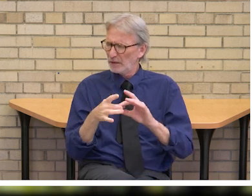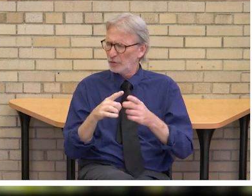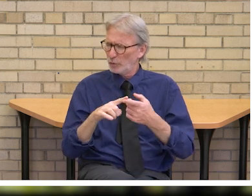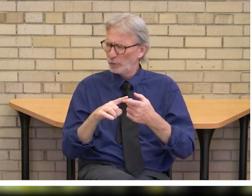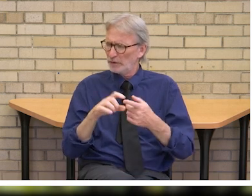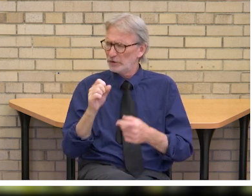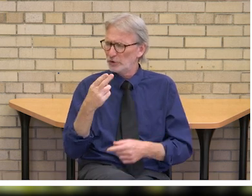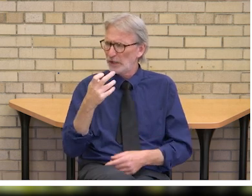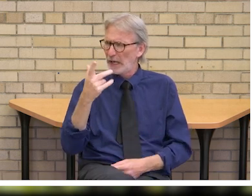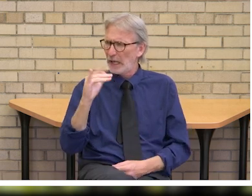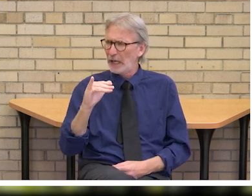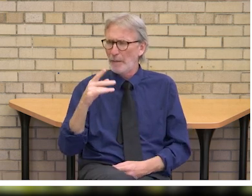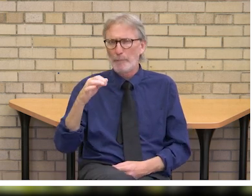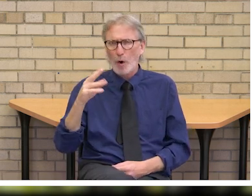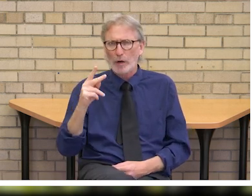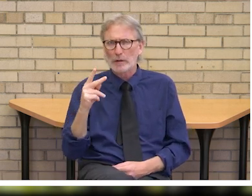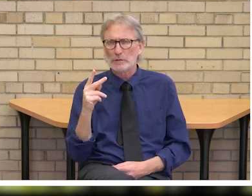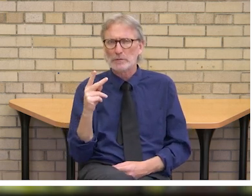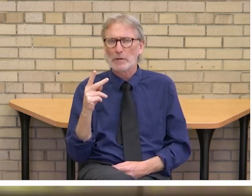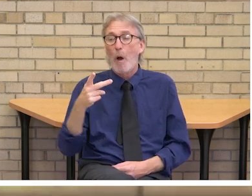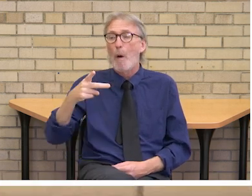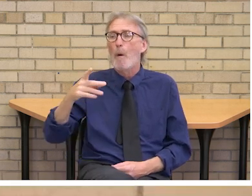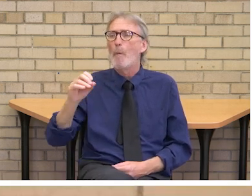Schenley Park pool.